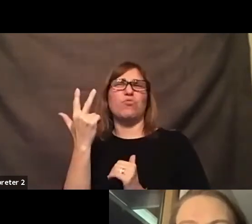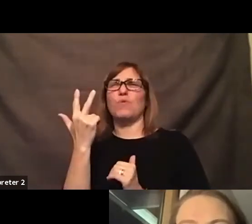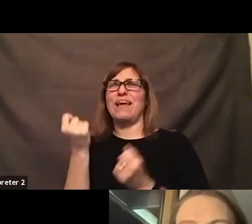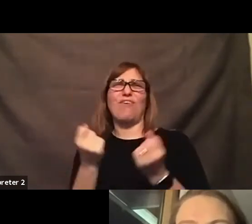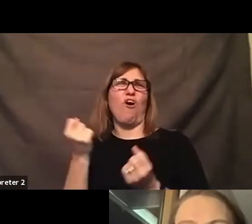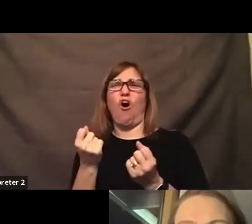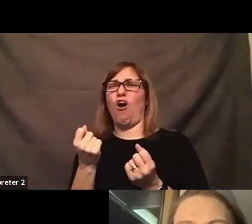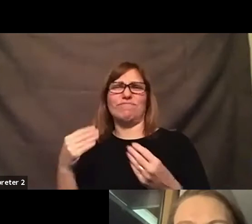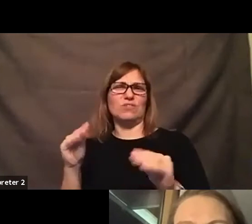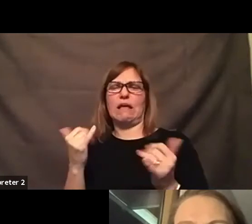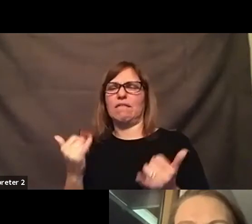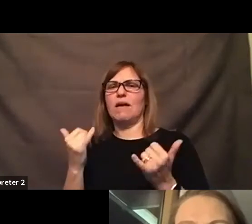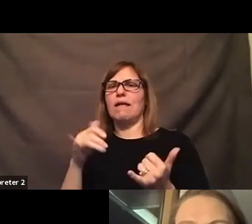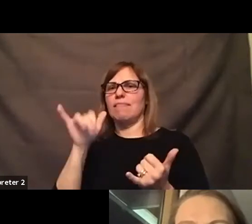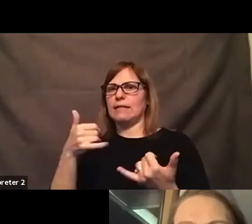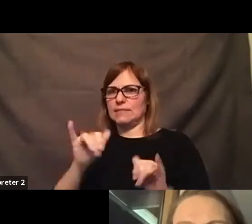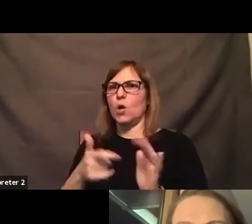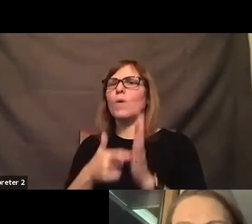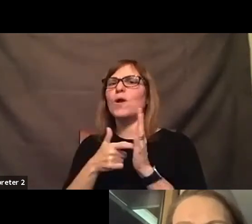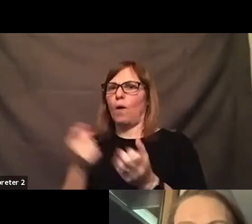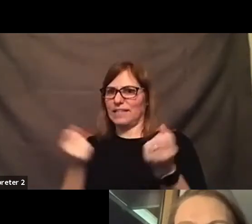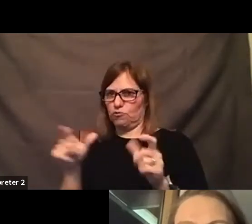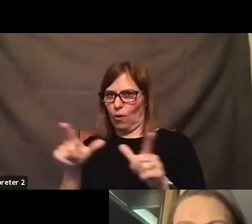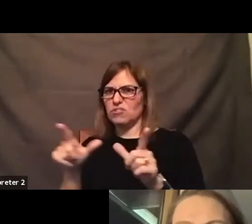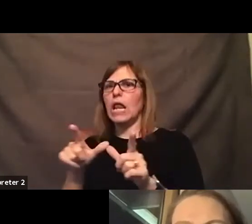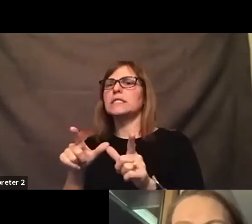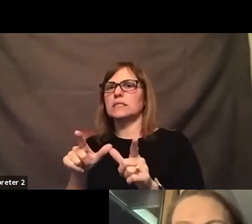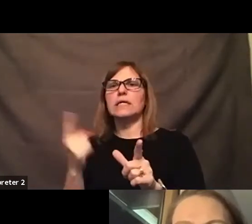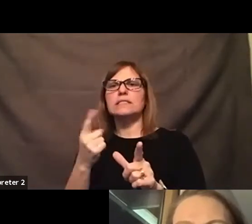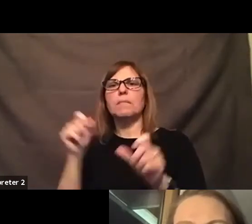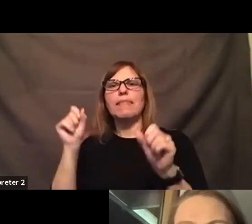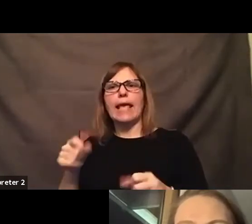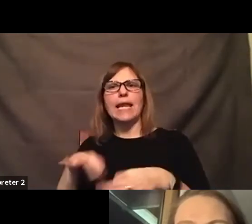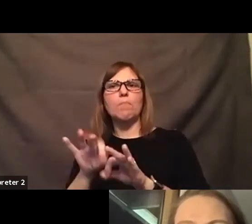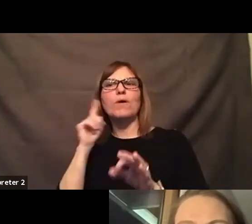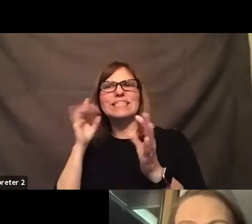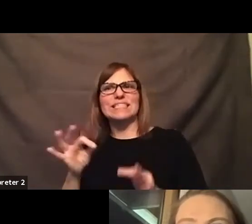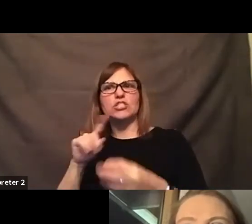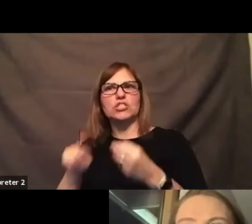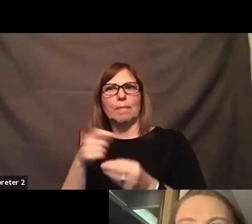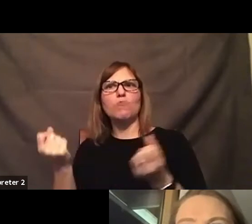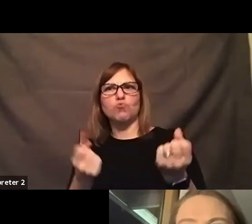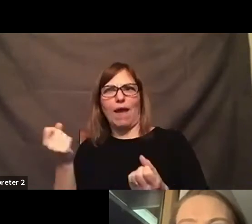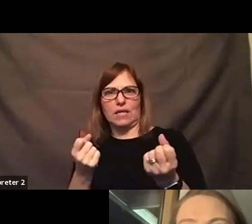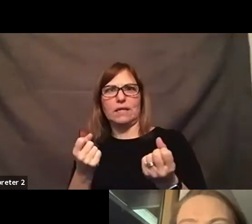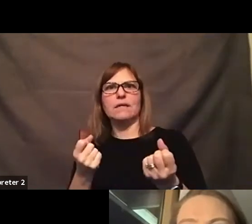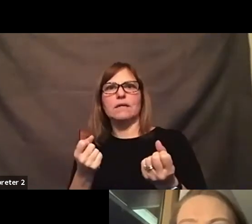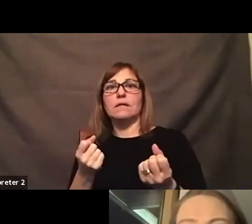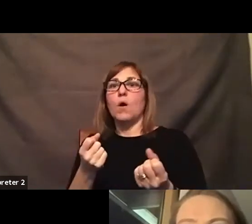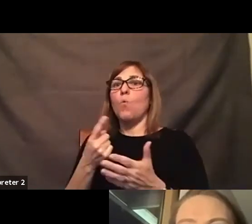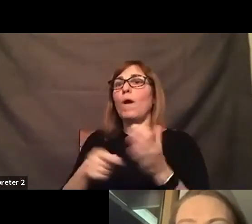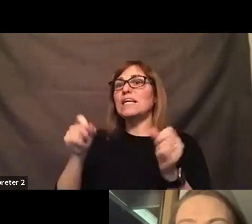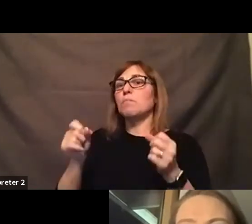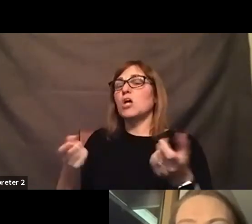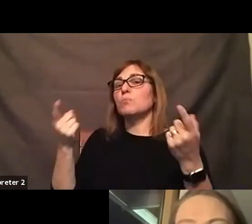still requires a driver's license and someone to make very important decisions about driving. What's likely to happen is we'll see a jump over